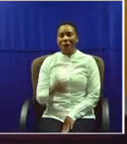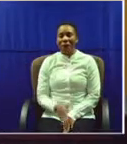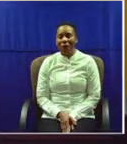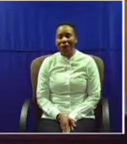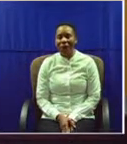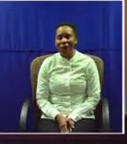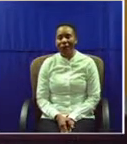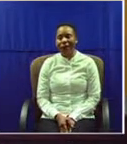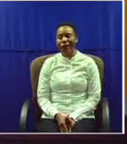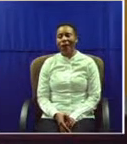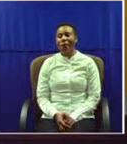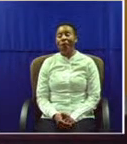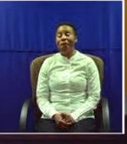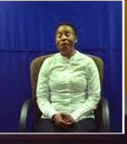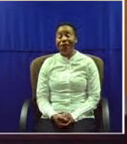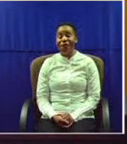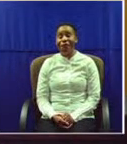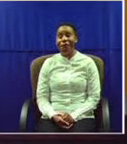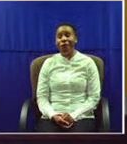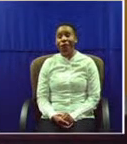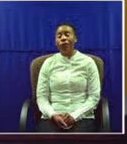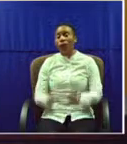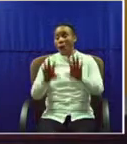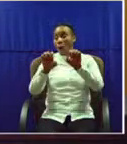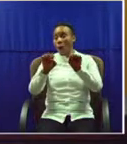much. Point of order, speaker.